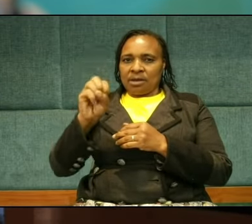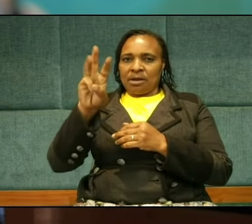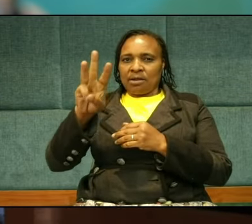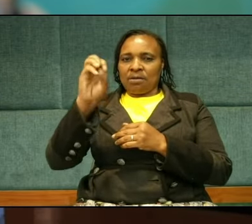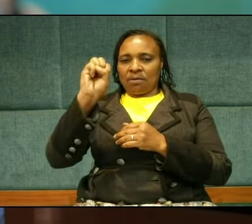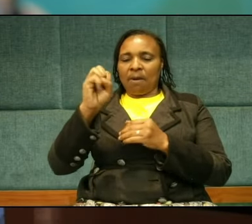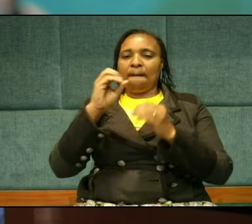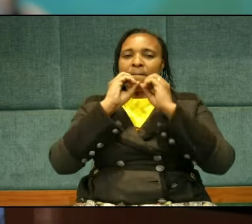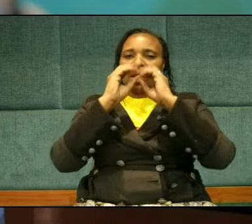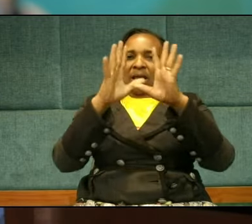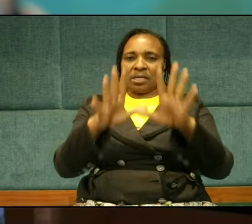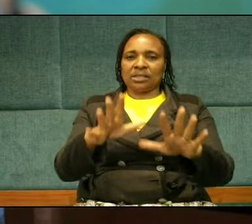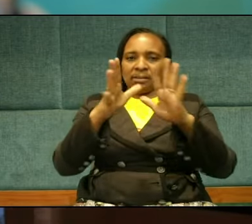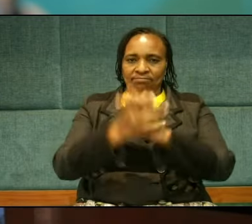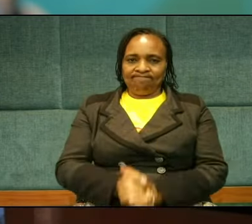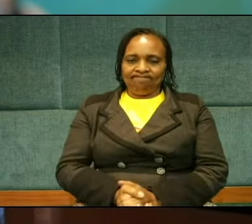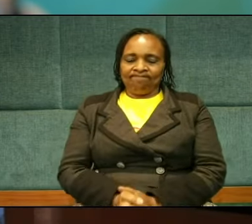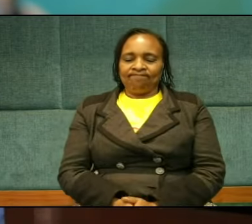blessed.